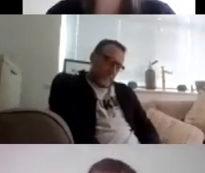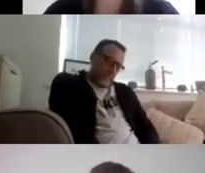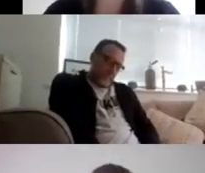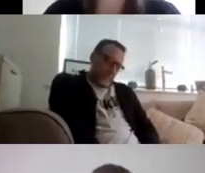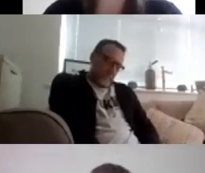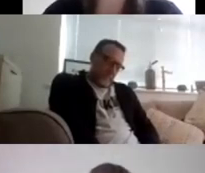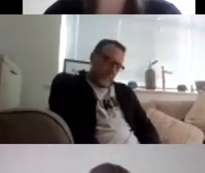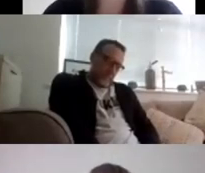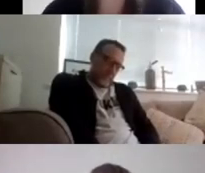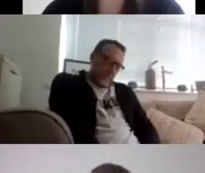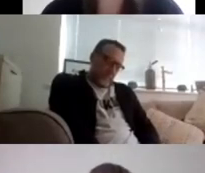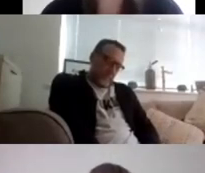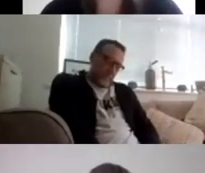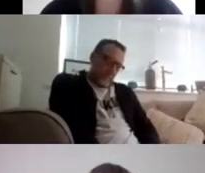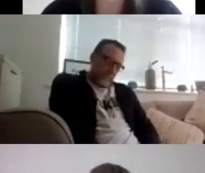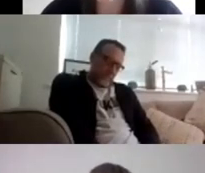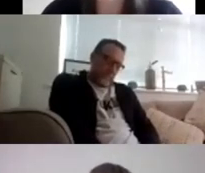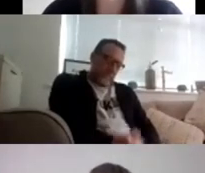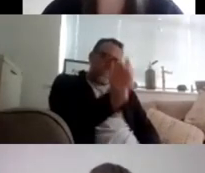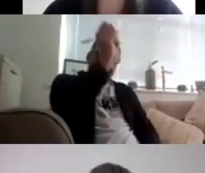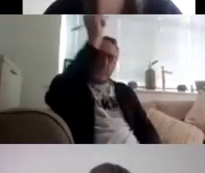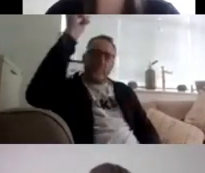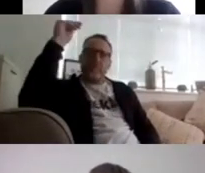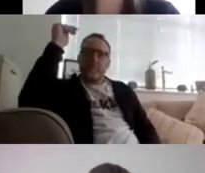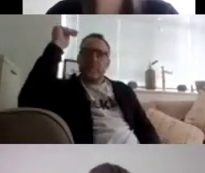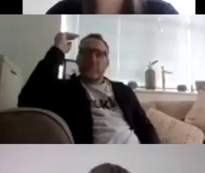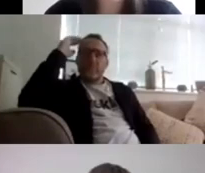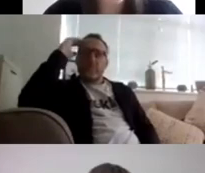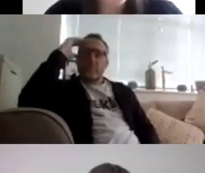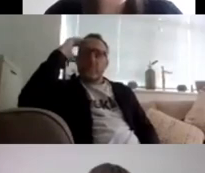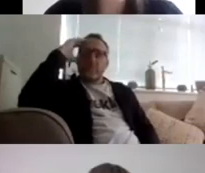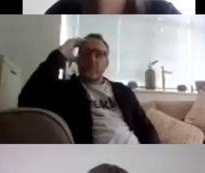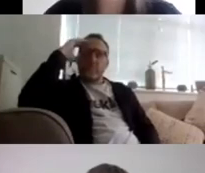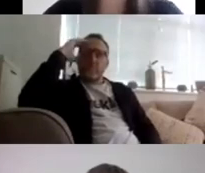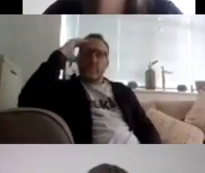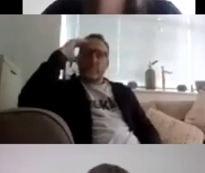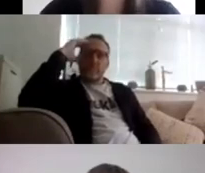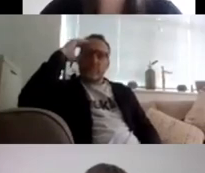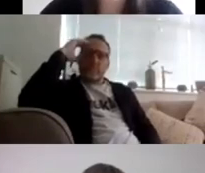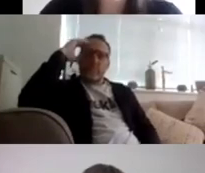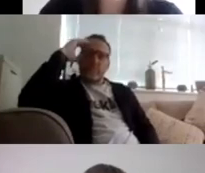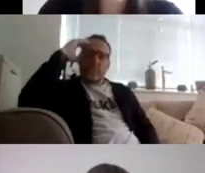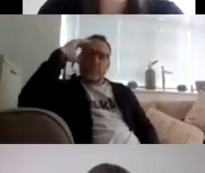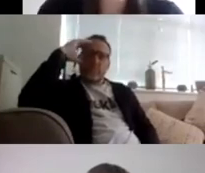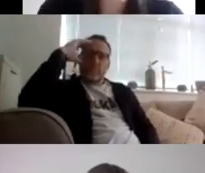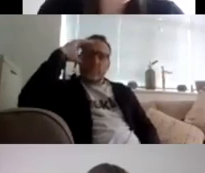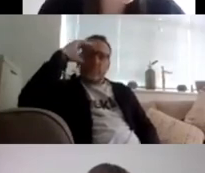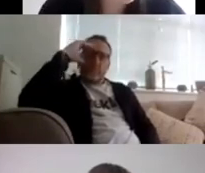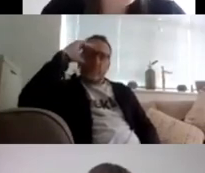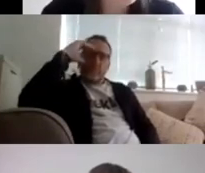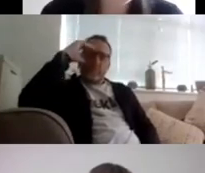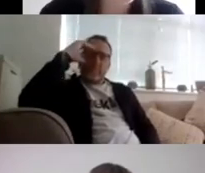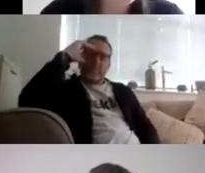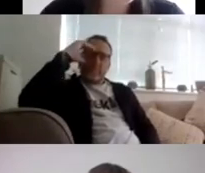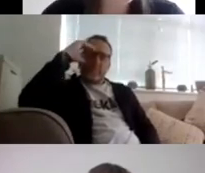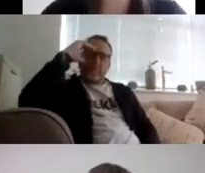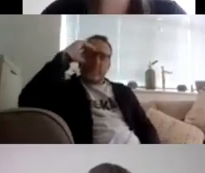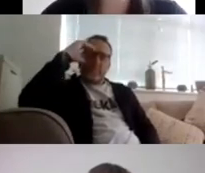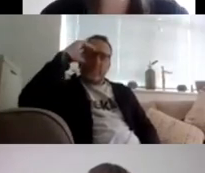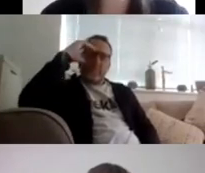meeting locked down to the people that you'd like to be within that meeting for you. And I think those tend to be my experiences of